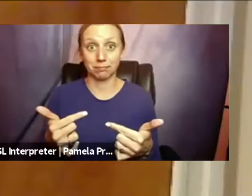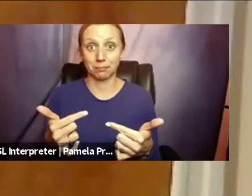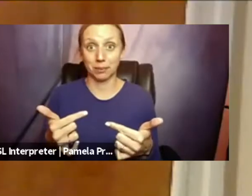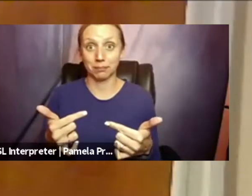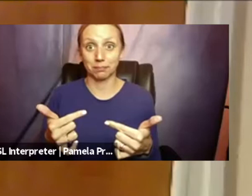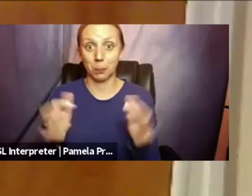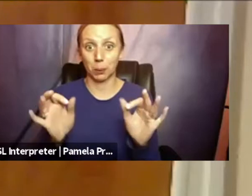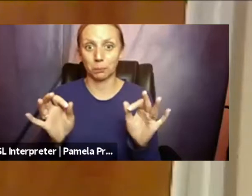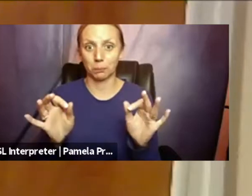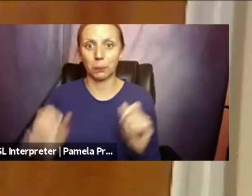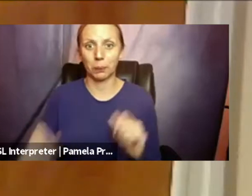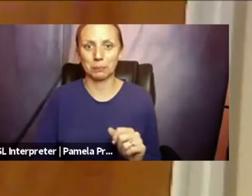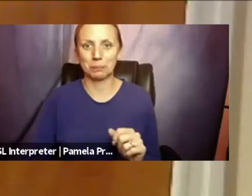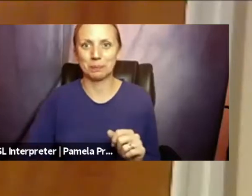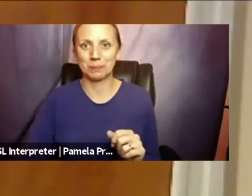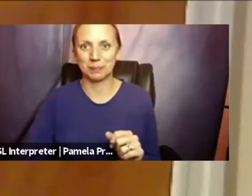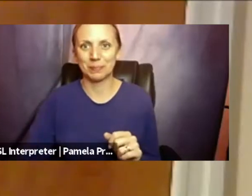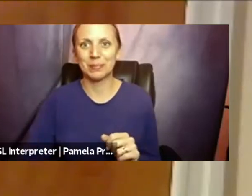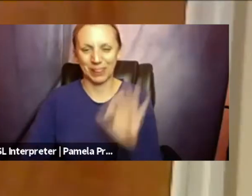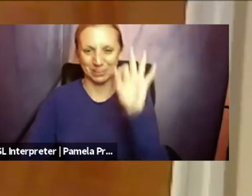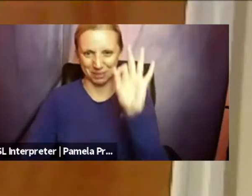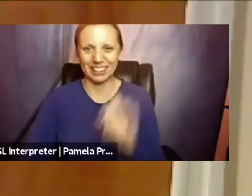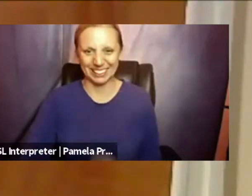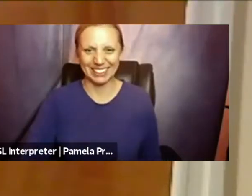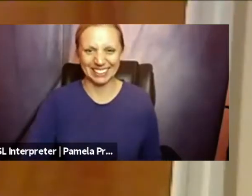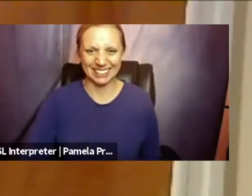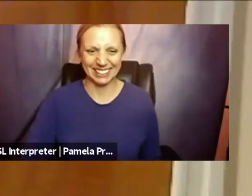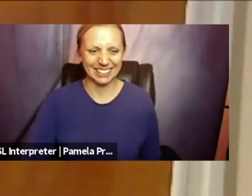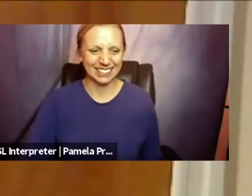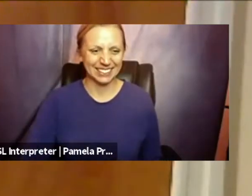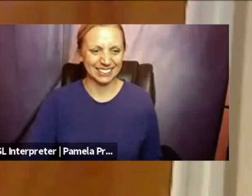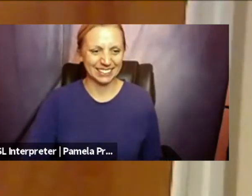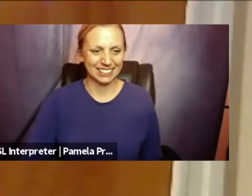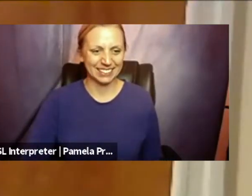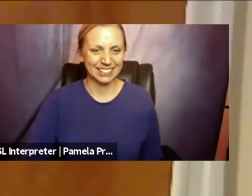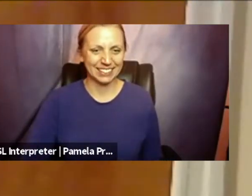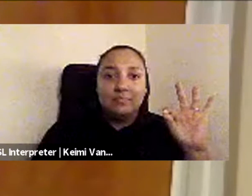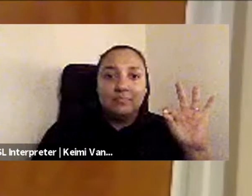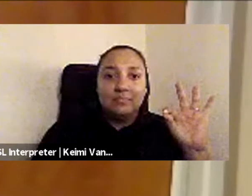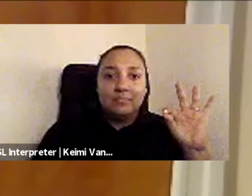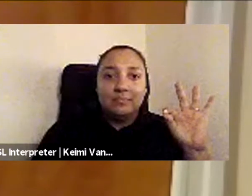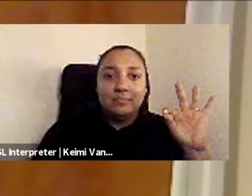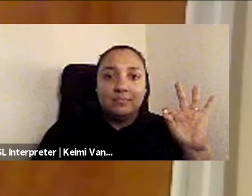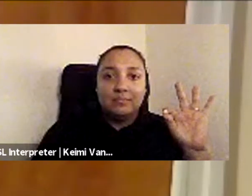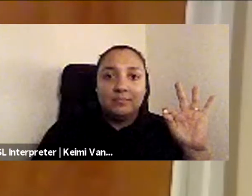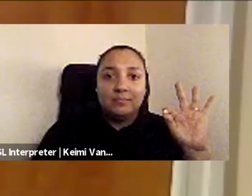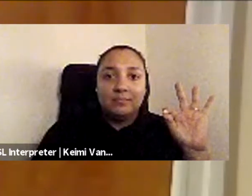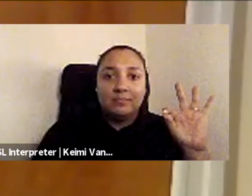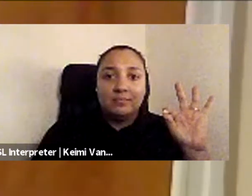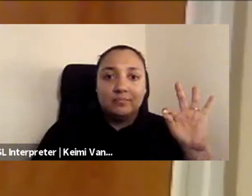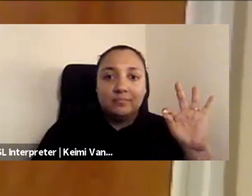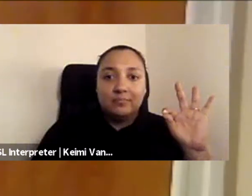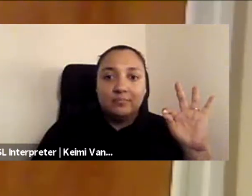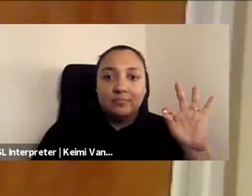Thanks, Izzy. This is Linda speaking. I hope everyone's bodies are feeling grounded and comfortable right now after our movement moment or that